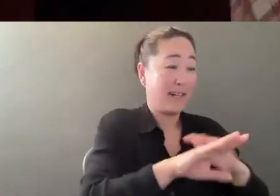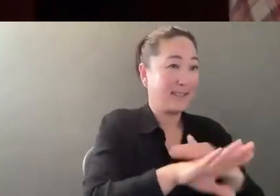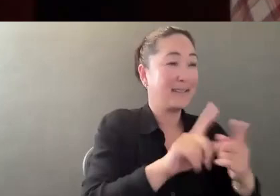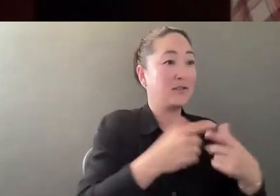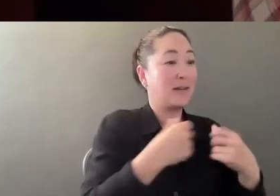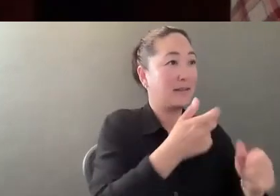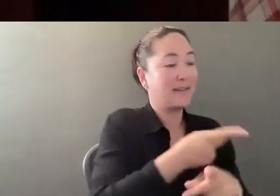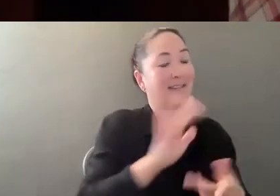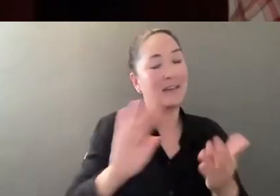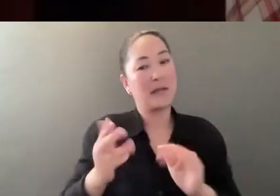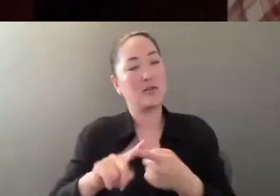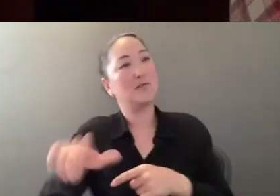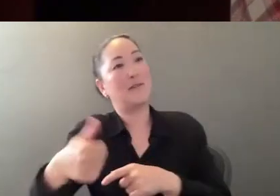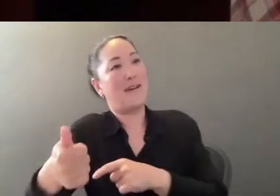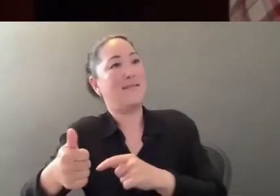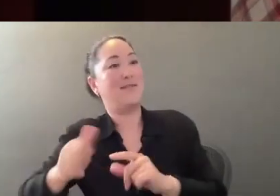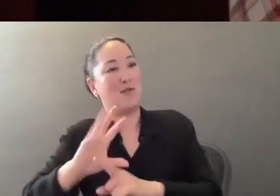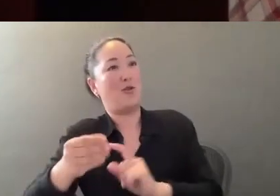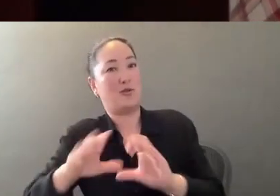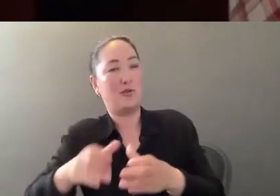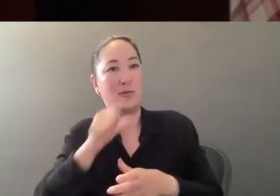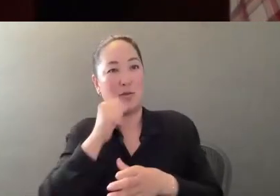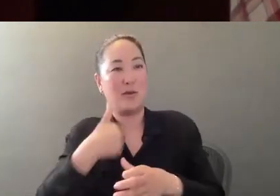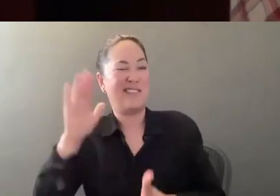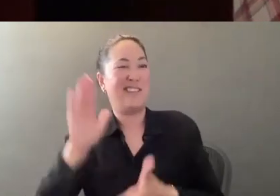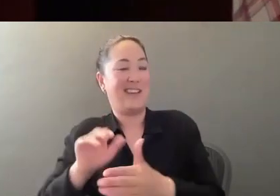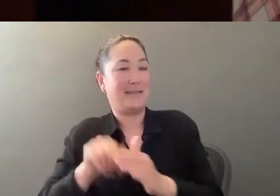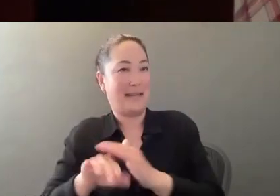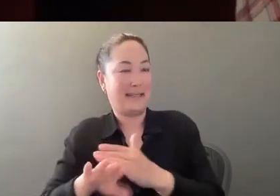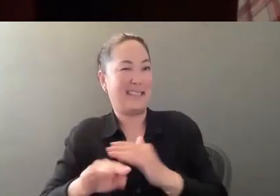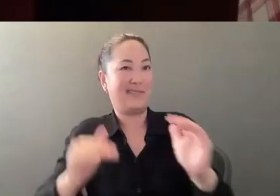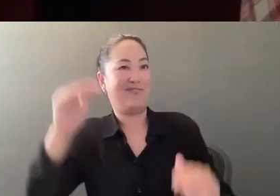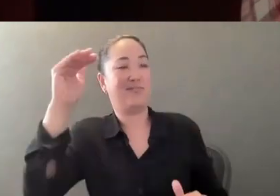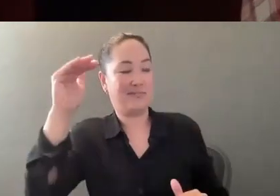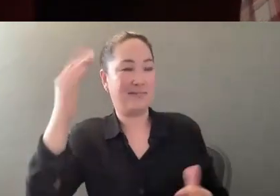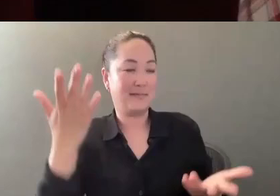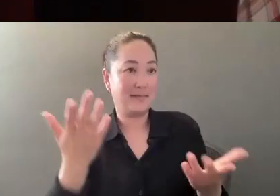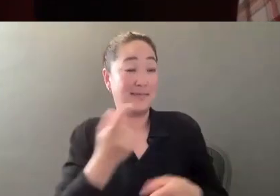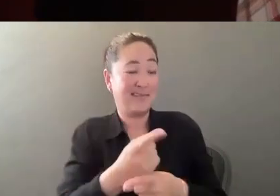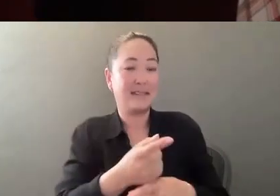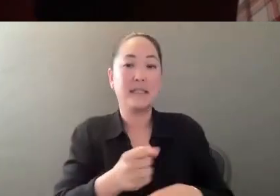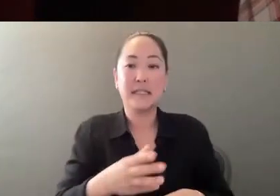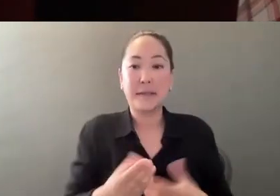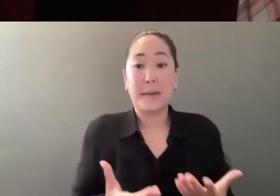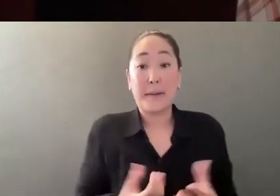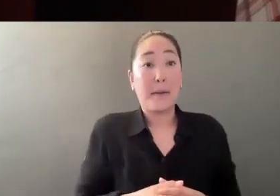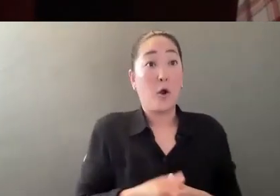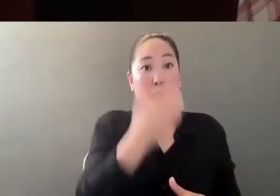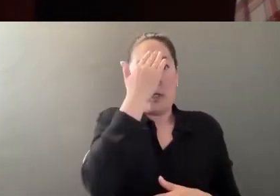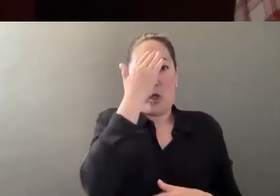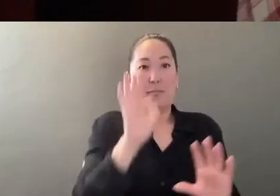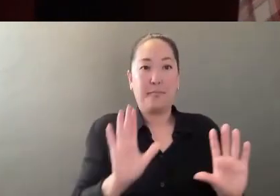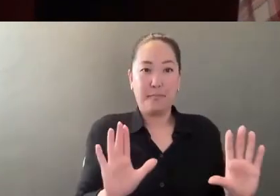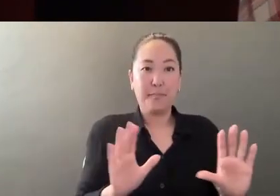different from an immune system or an environment perspective. So it's definitely something that's on our